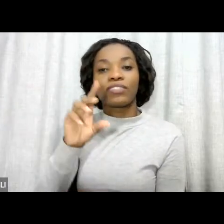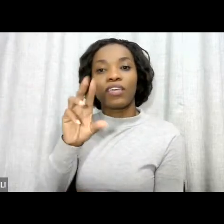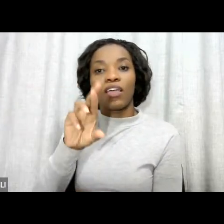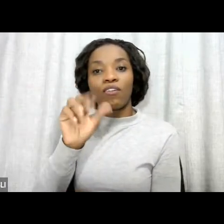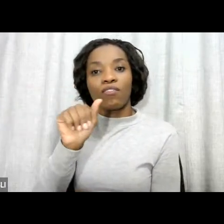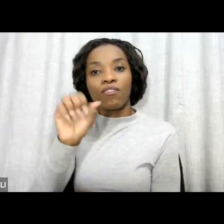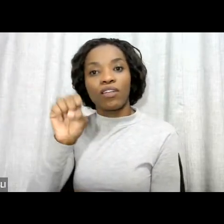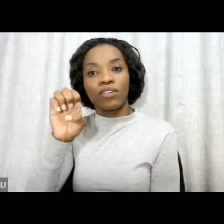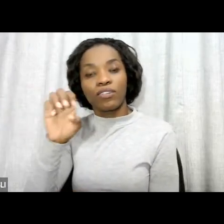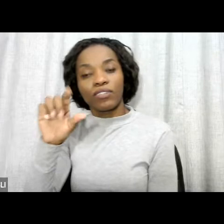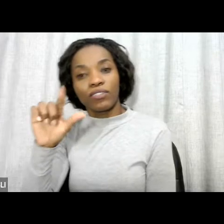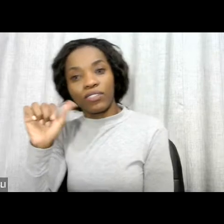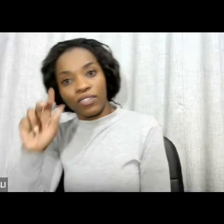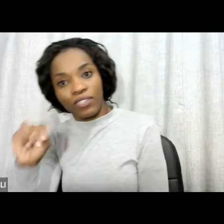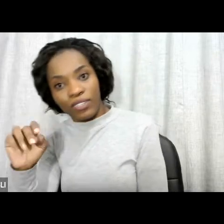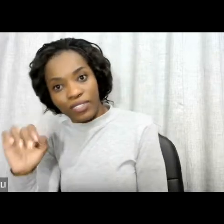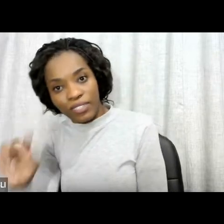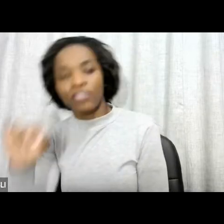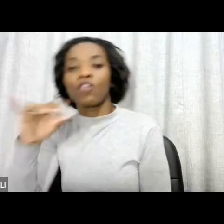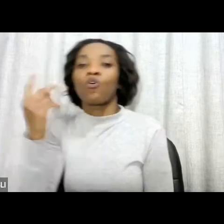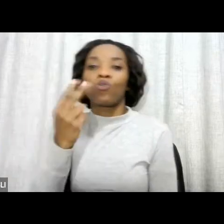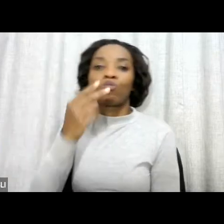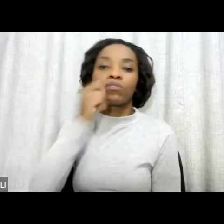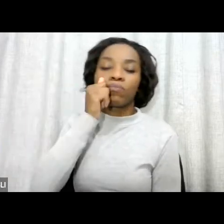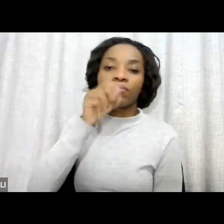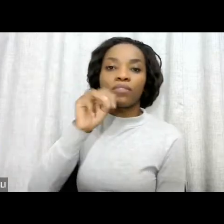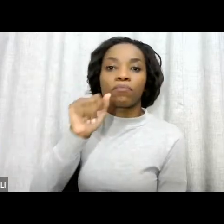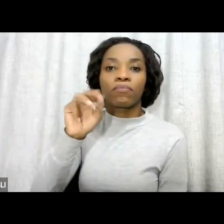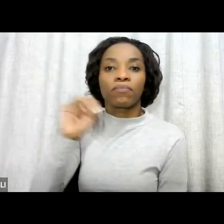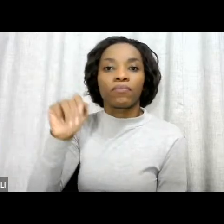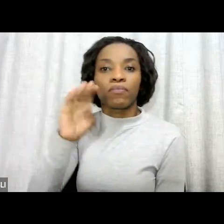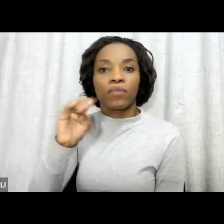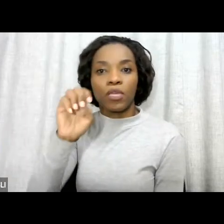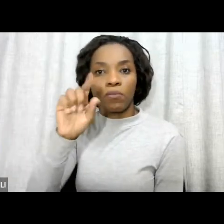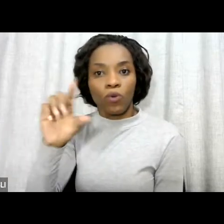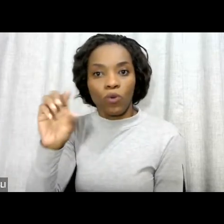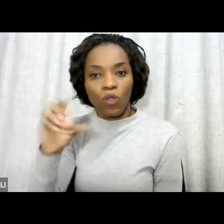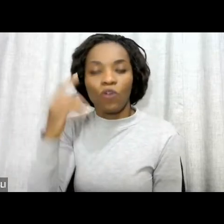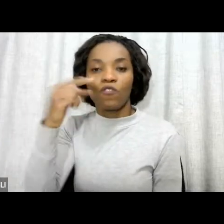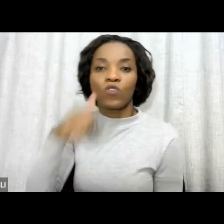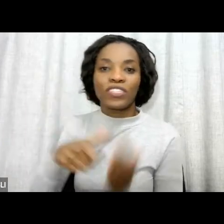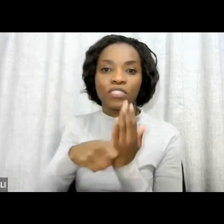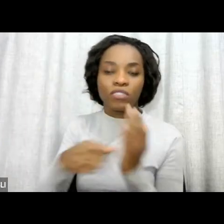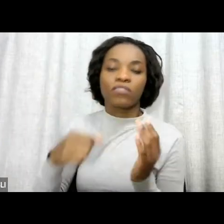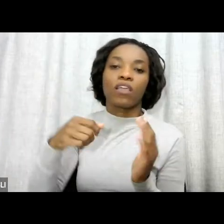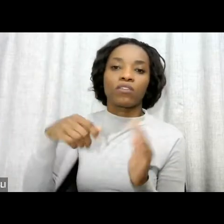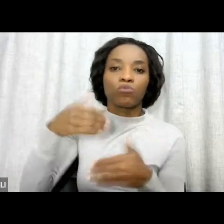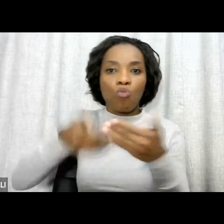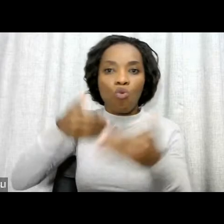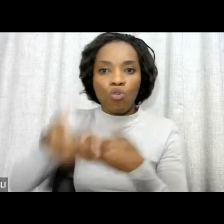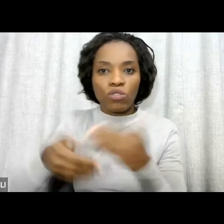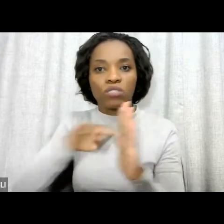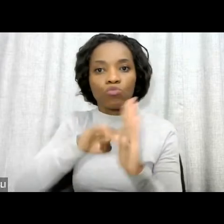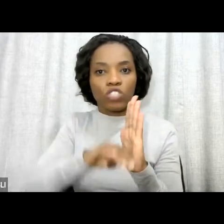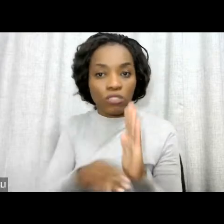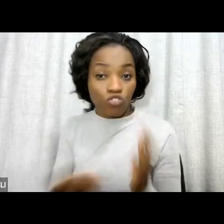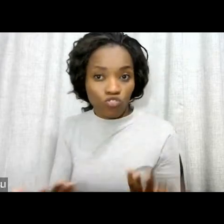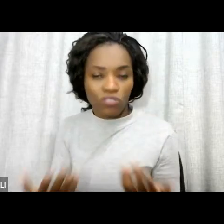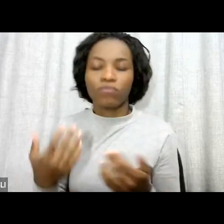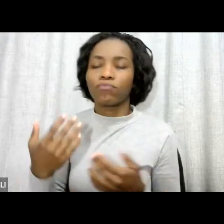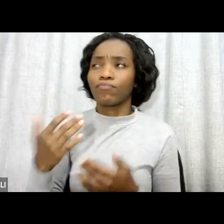Mr. Mamabolo on the tax ombud rights processes and procedures. We appreciate your